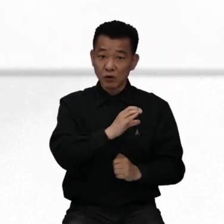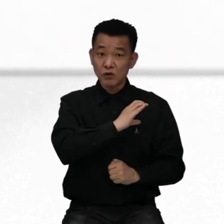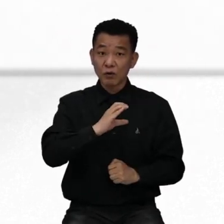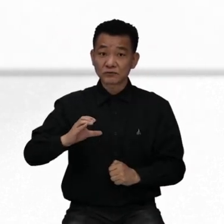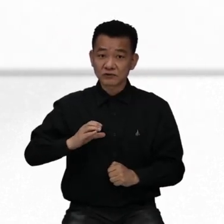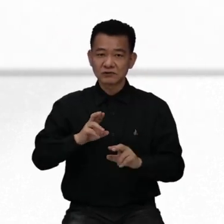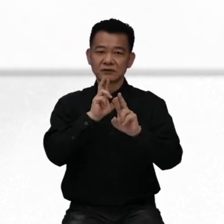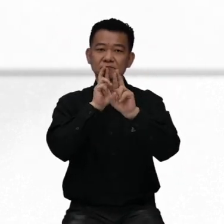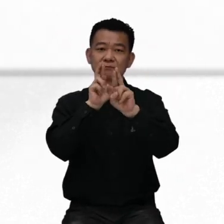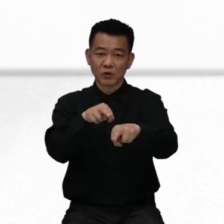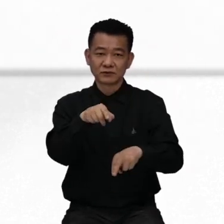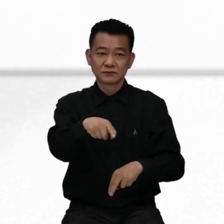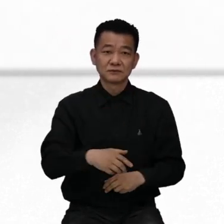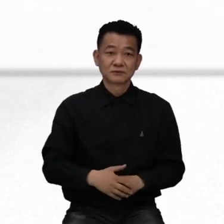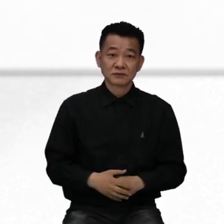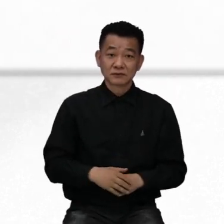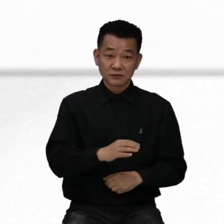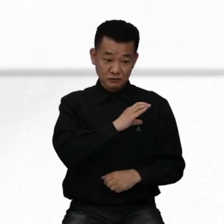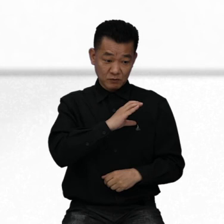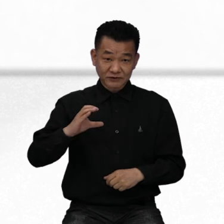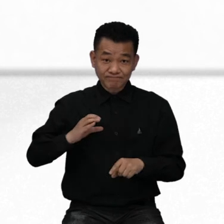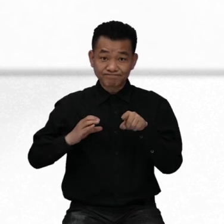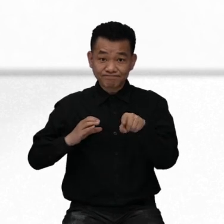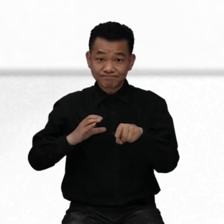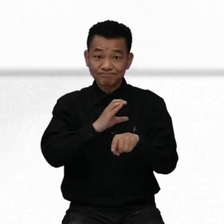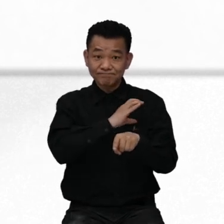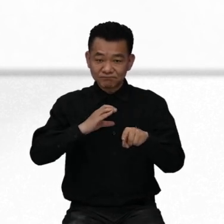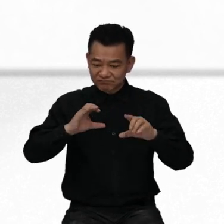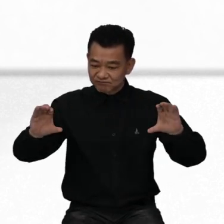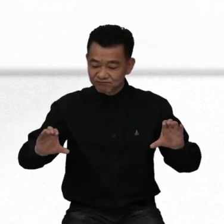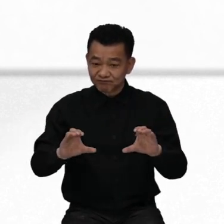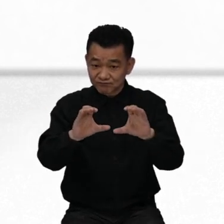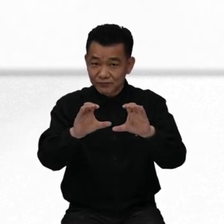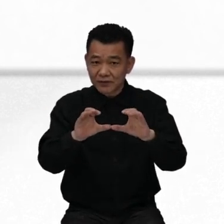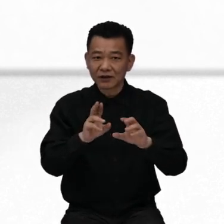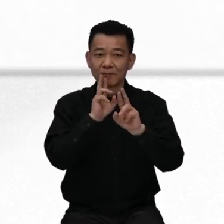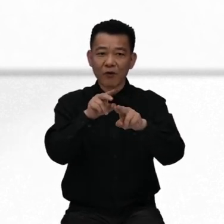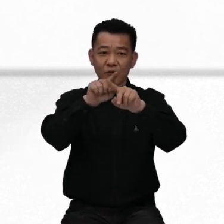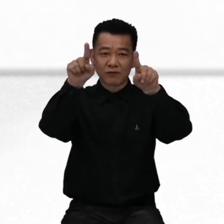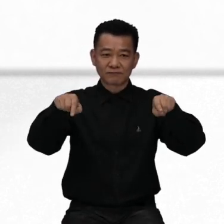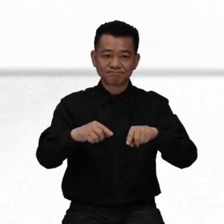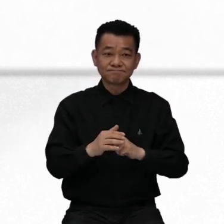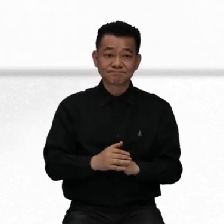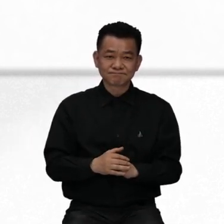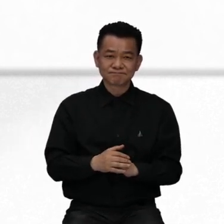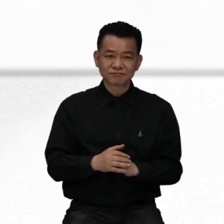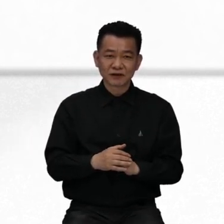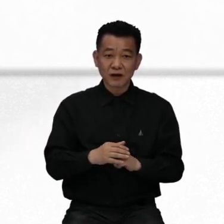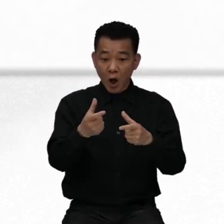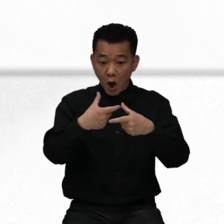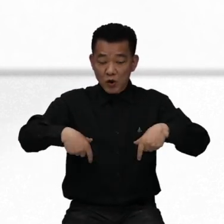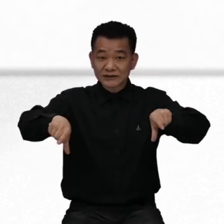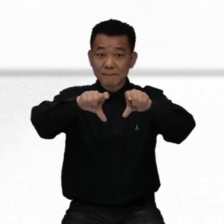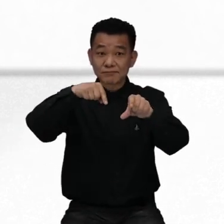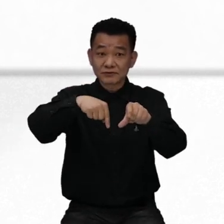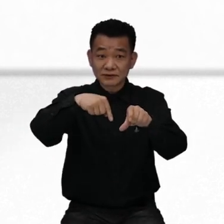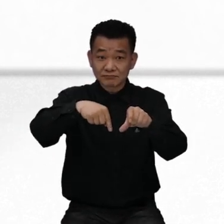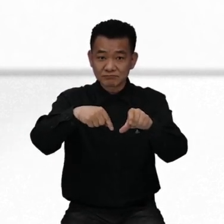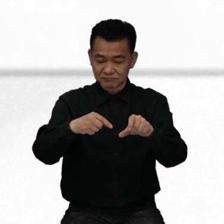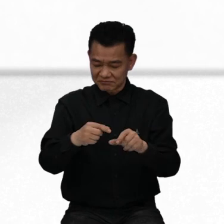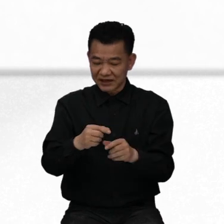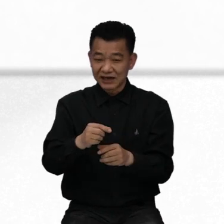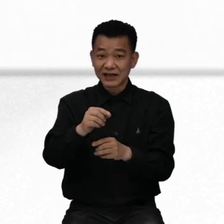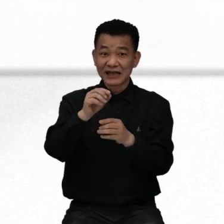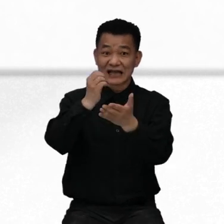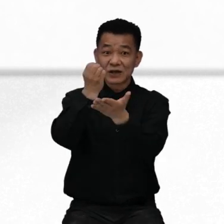Article 39. Report of the committee. The committee shall report every 2 years to the General Assembly and to the